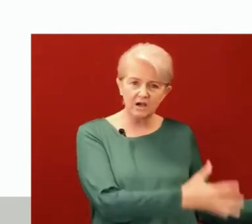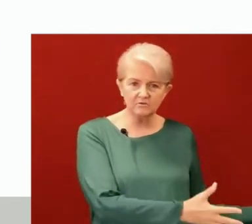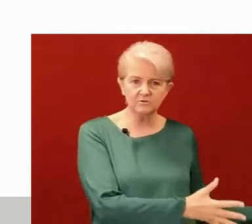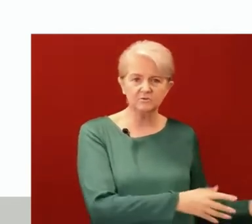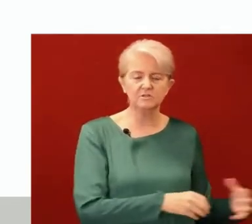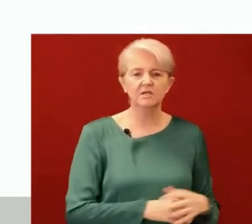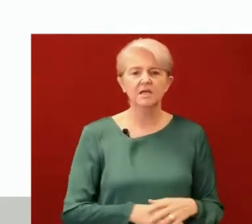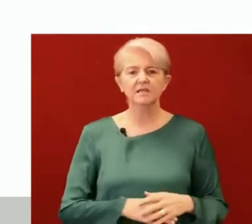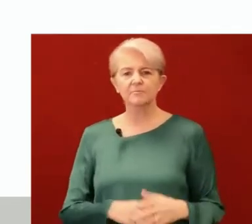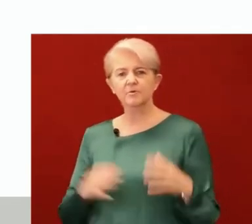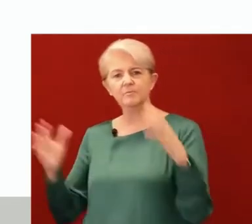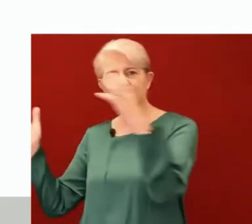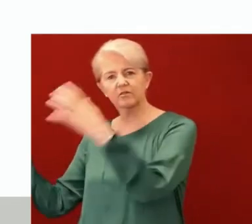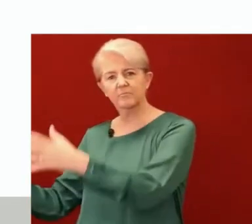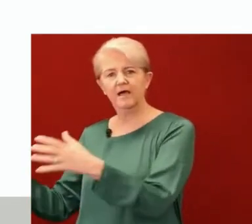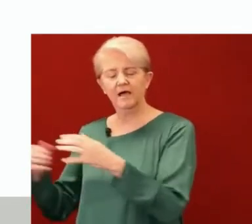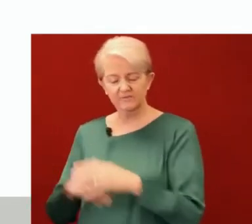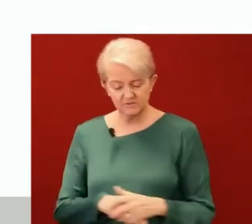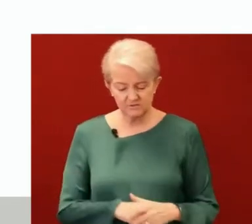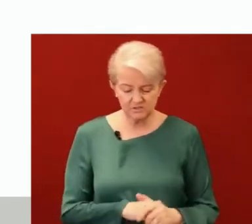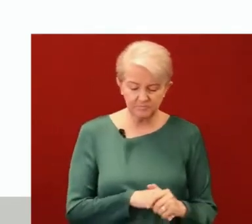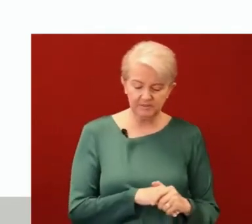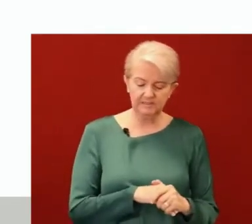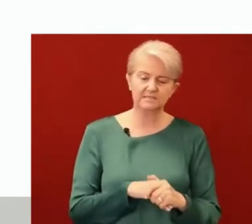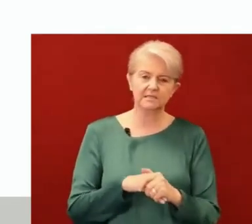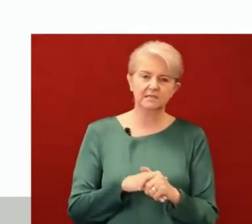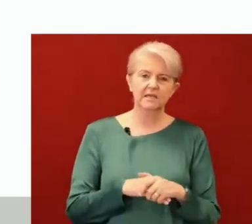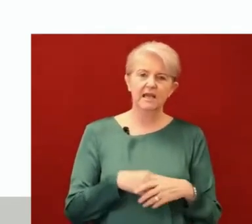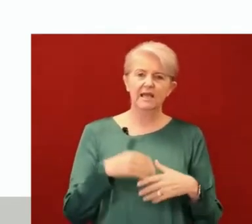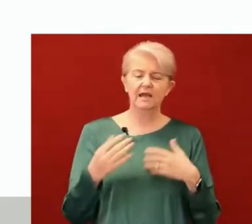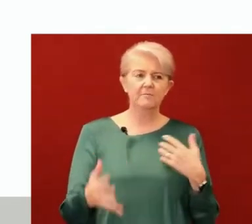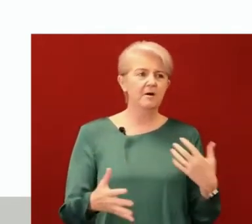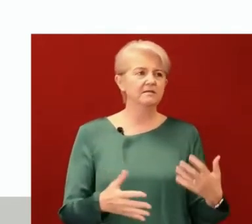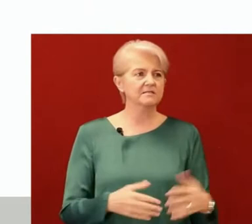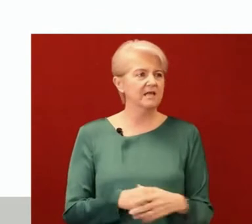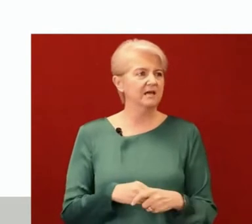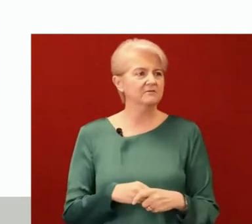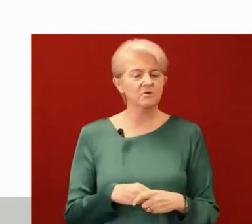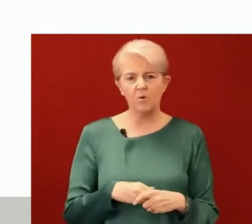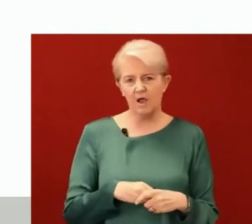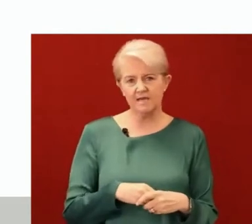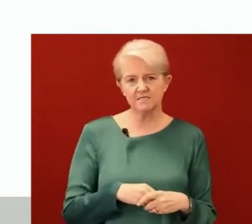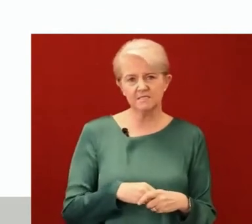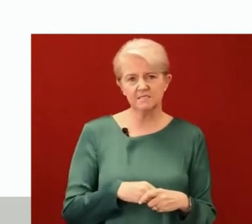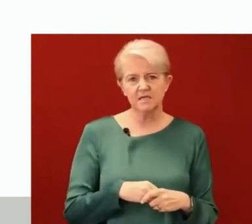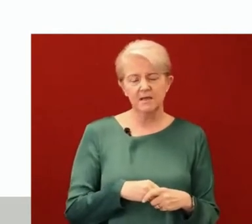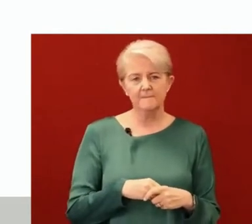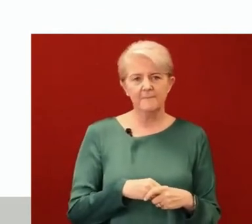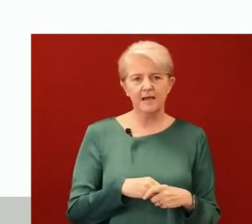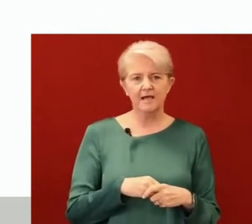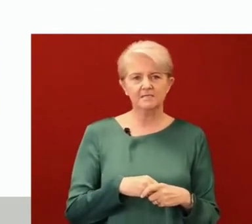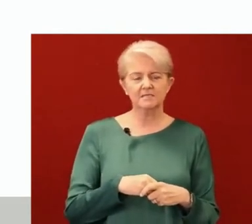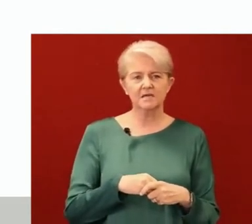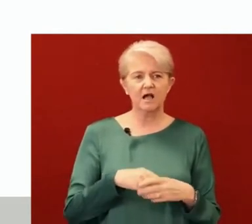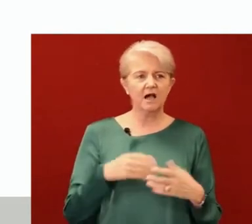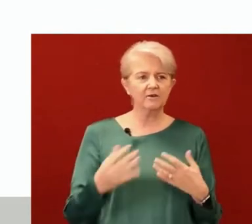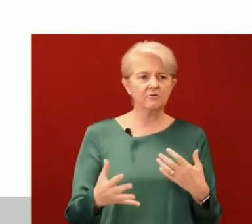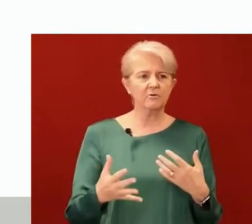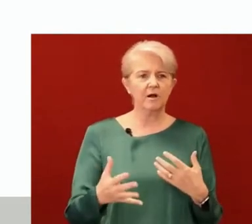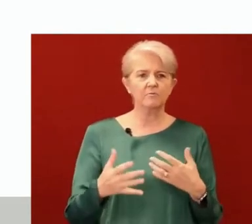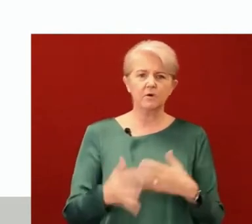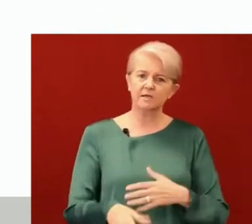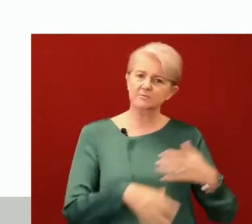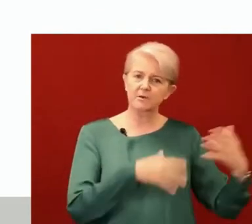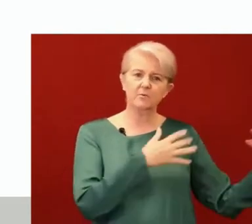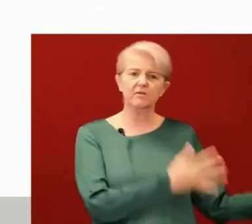that childhood that put me on the path to policing. And it might sound quaint, but I